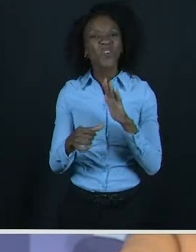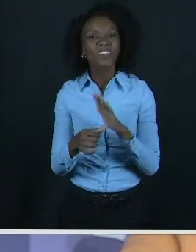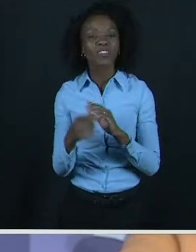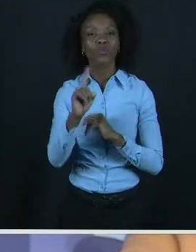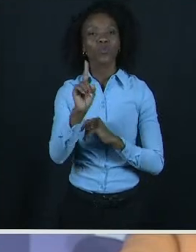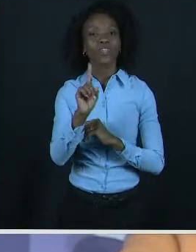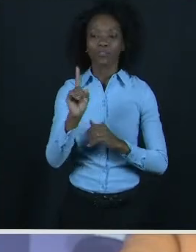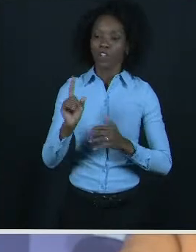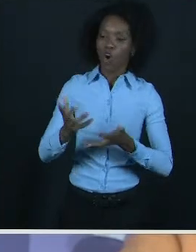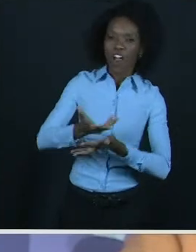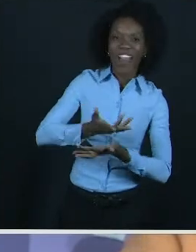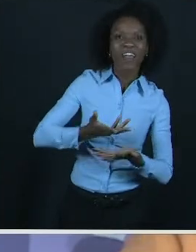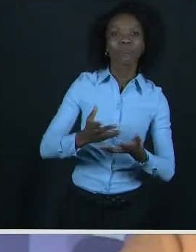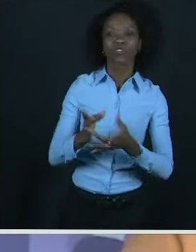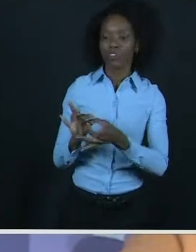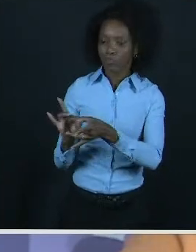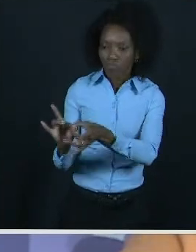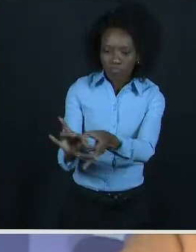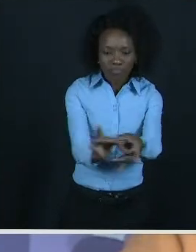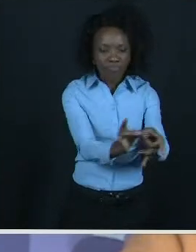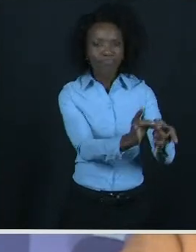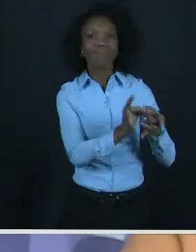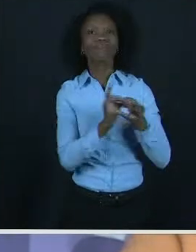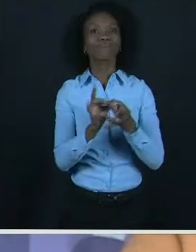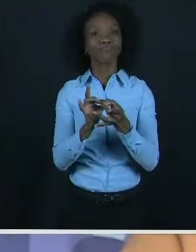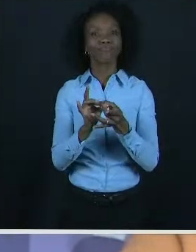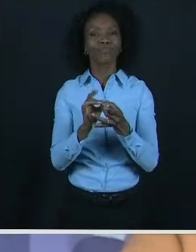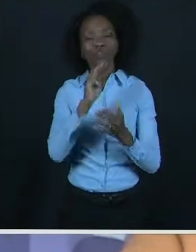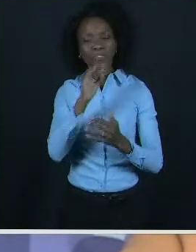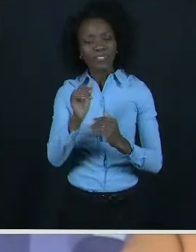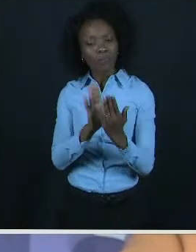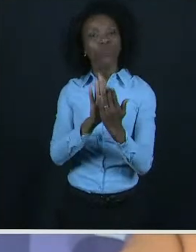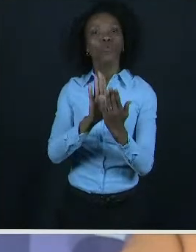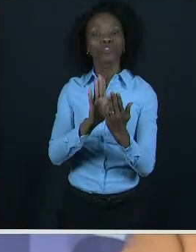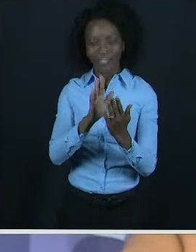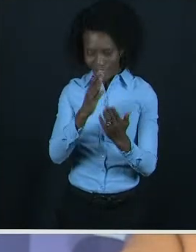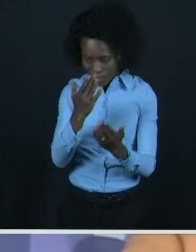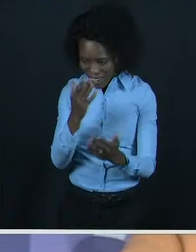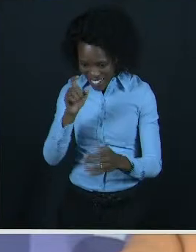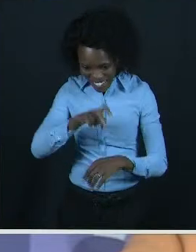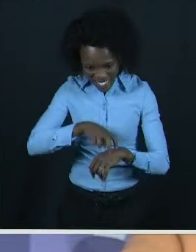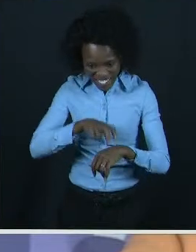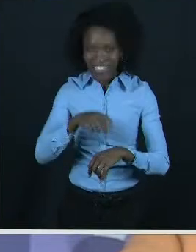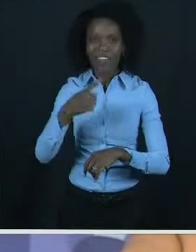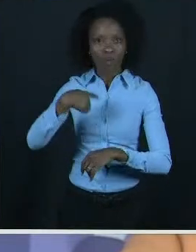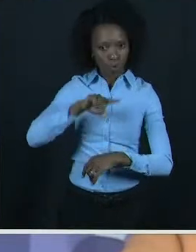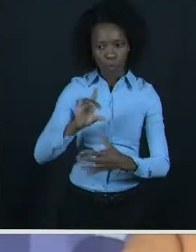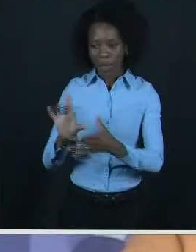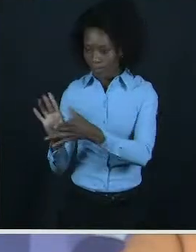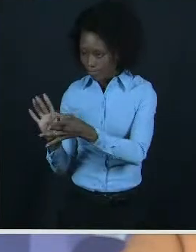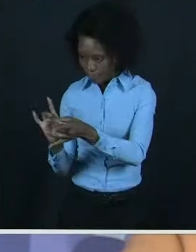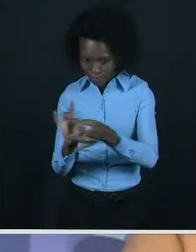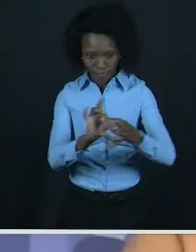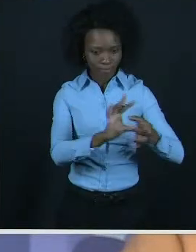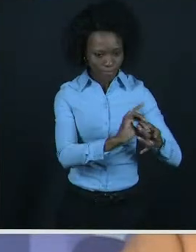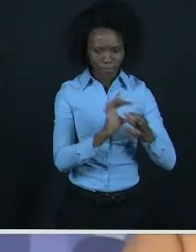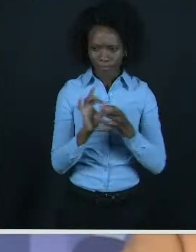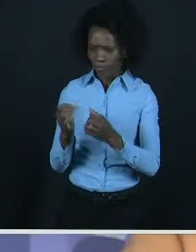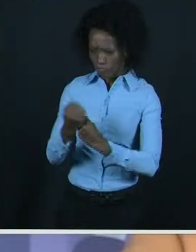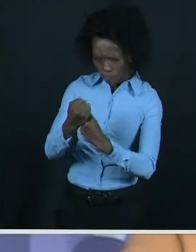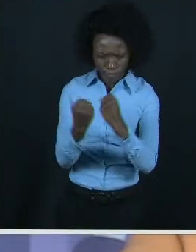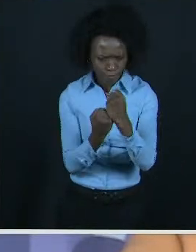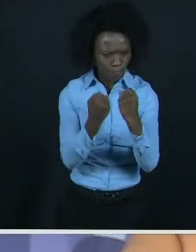approach towards combating gender-based violence. We need to plan together, implement